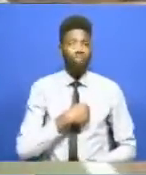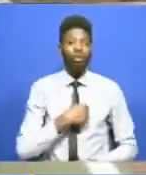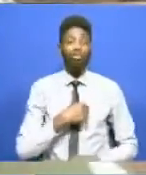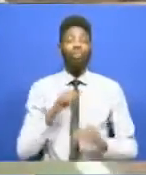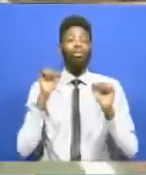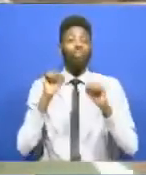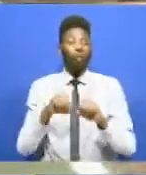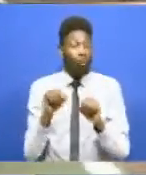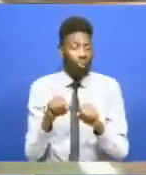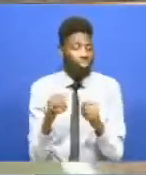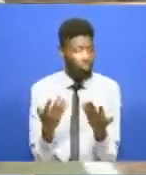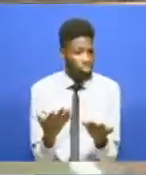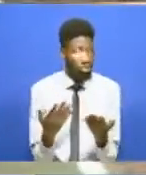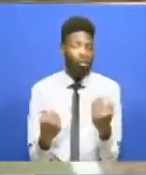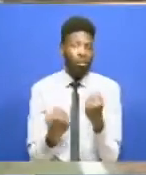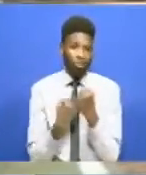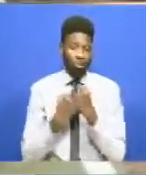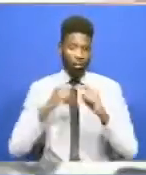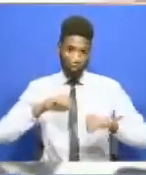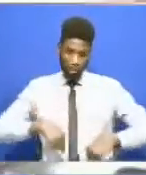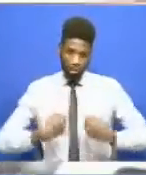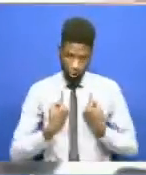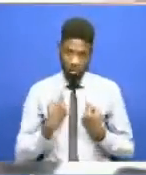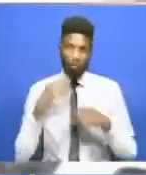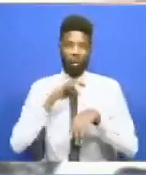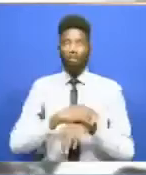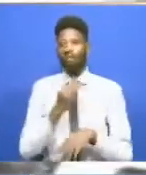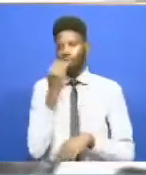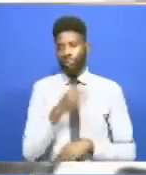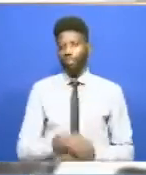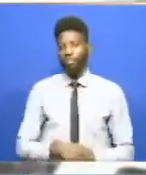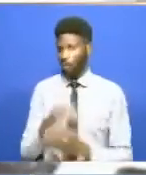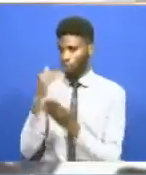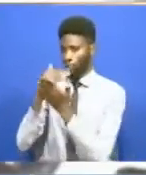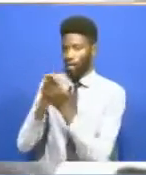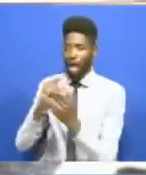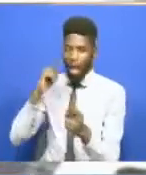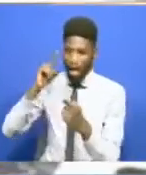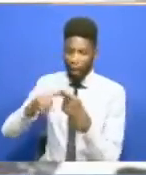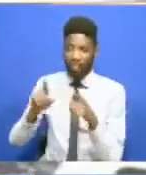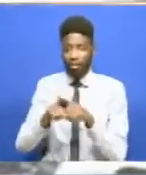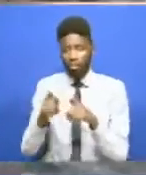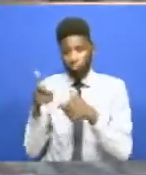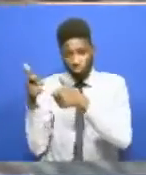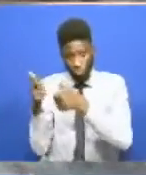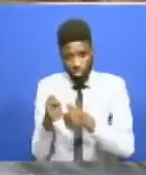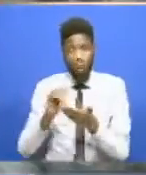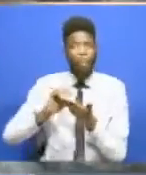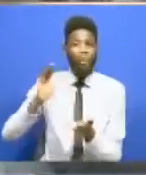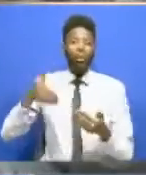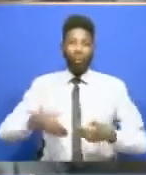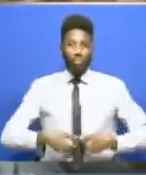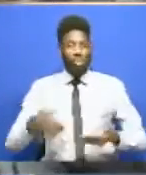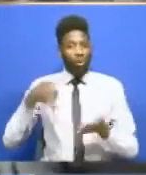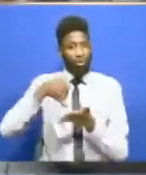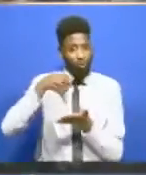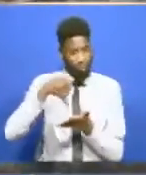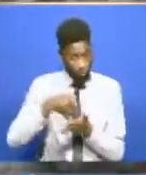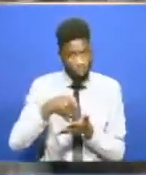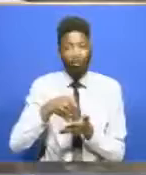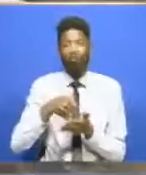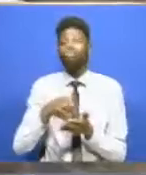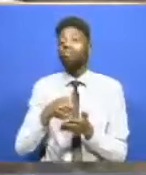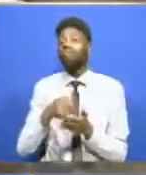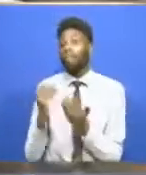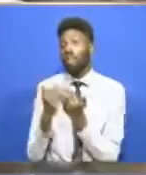tujimuru na tujiweze kujipatia chakula. The program hopes to lure more youth to venture into farming as an alternative source of